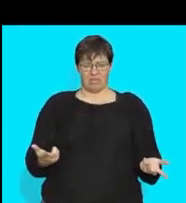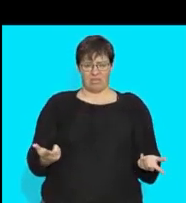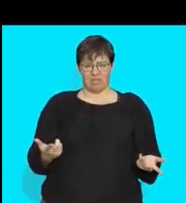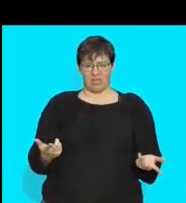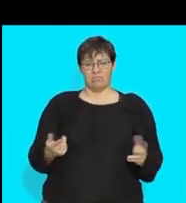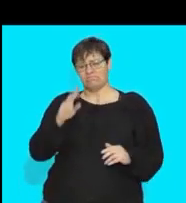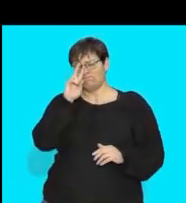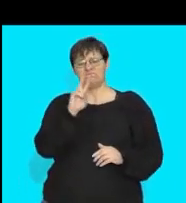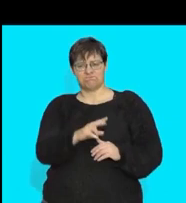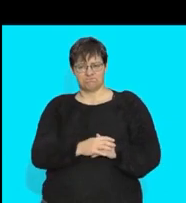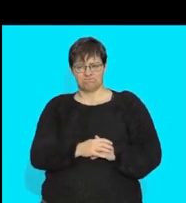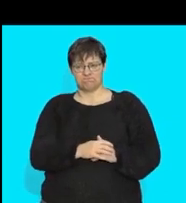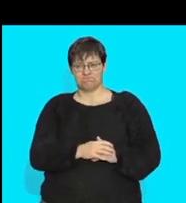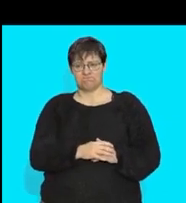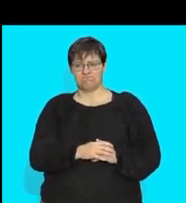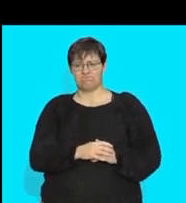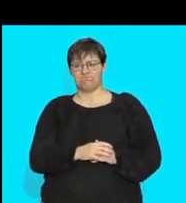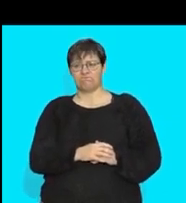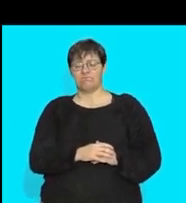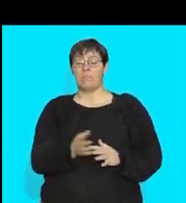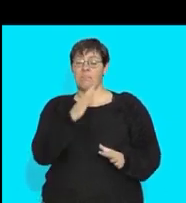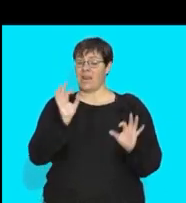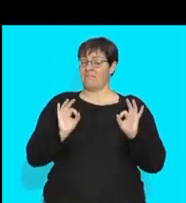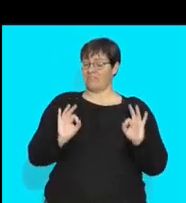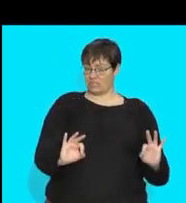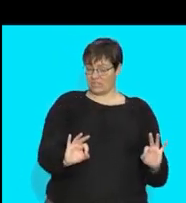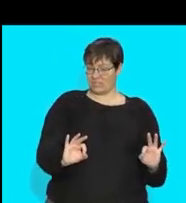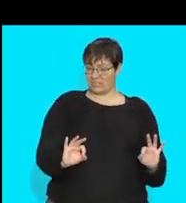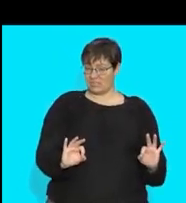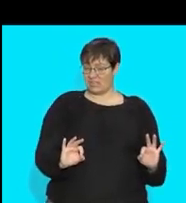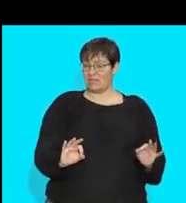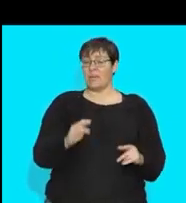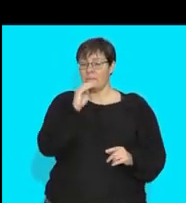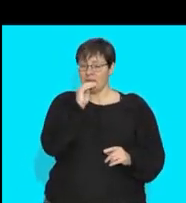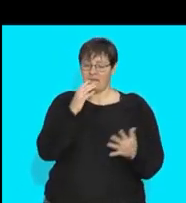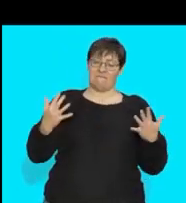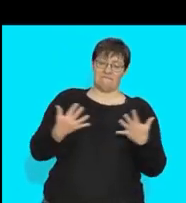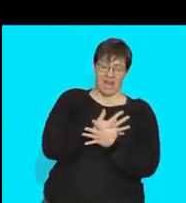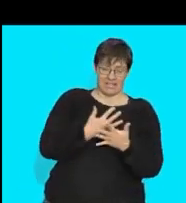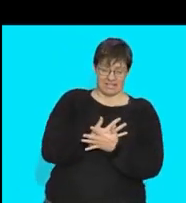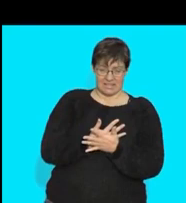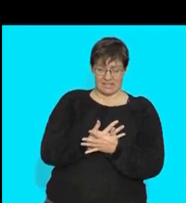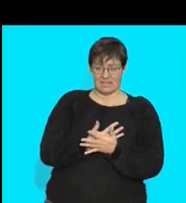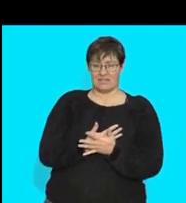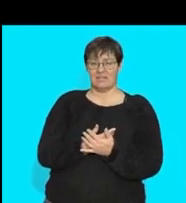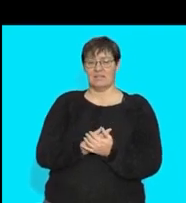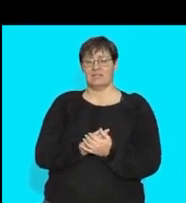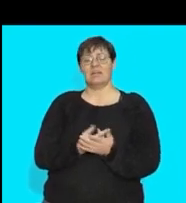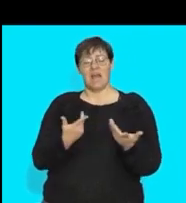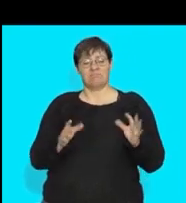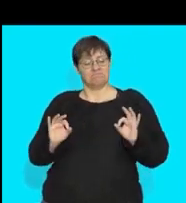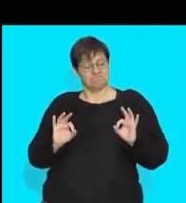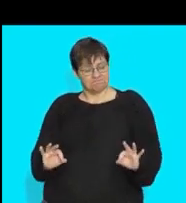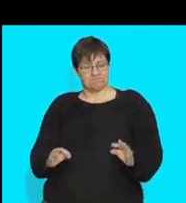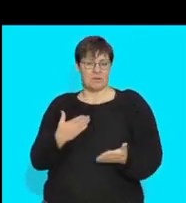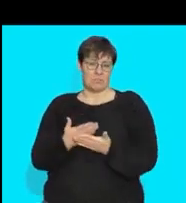that side. So when I talk about efficient, I mean I need to do it quickly, and I need to do it as efficiently